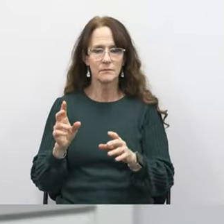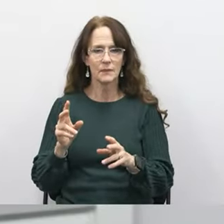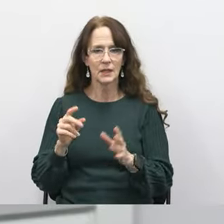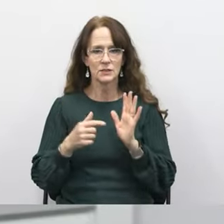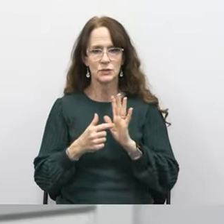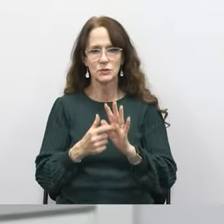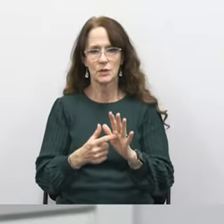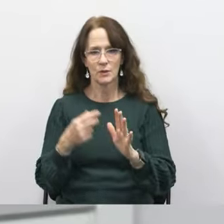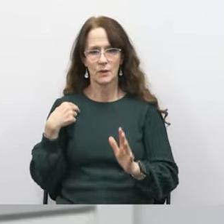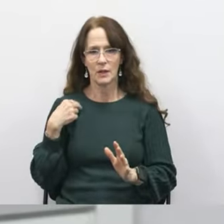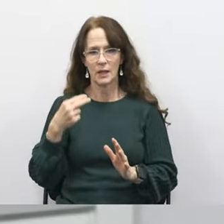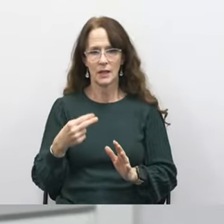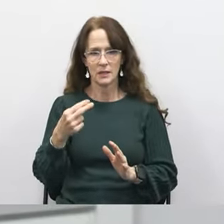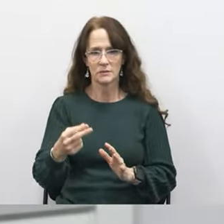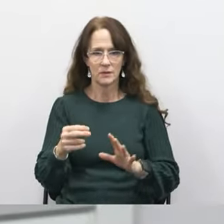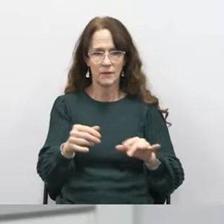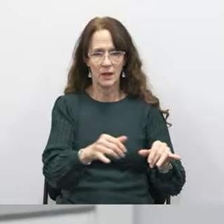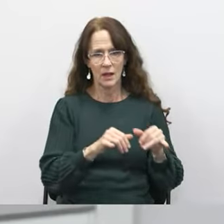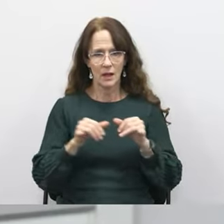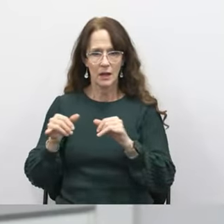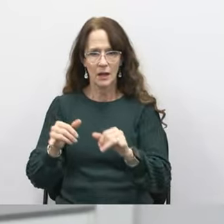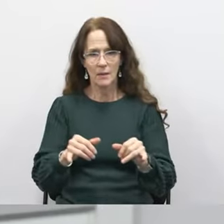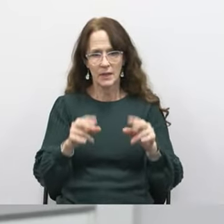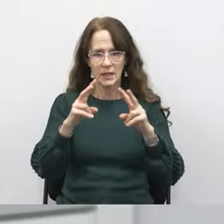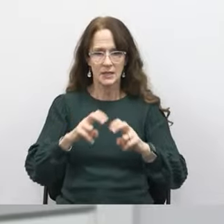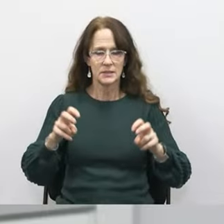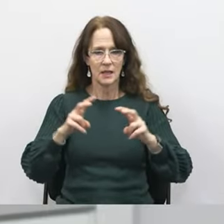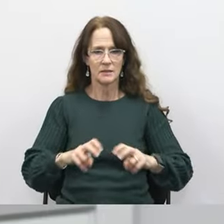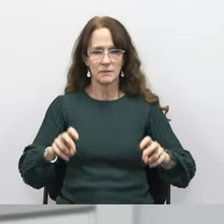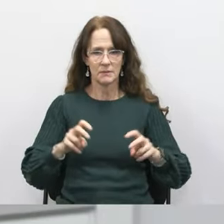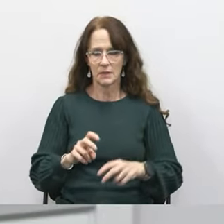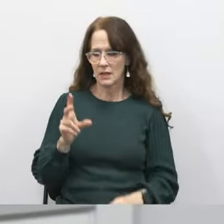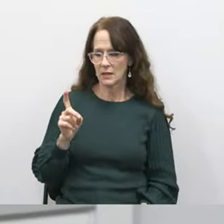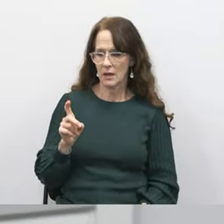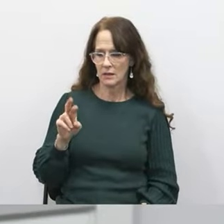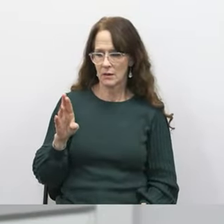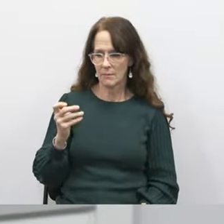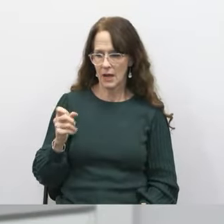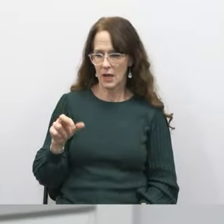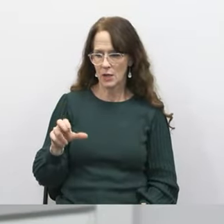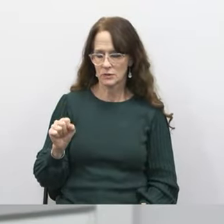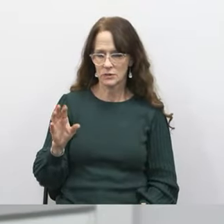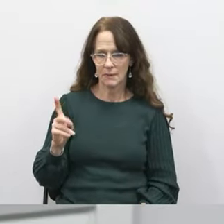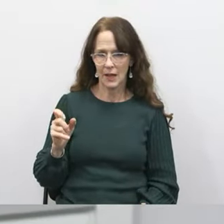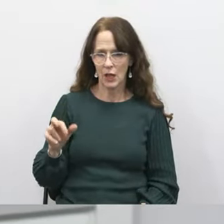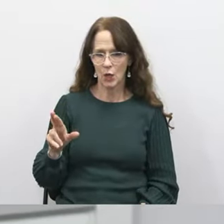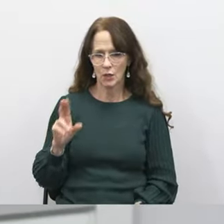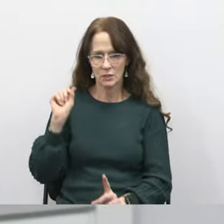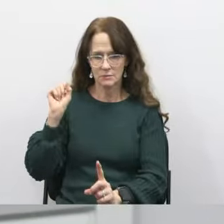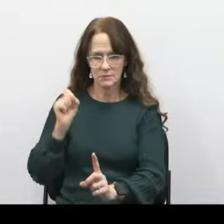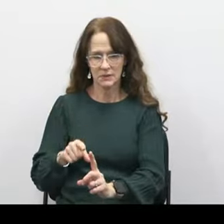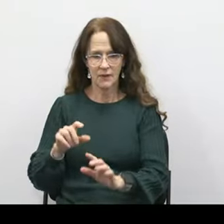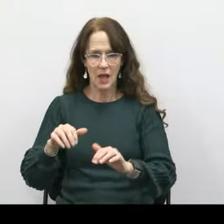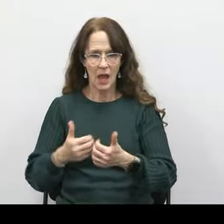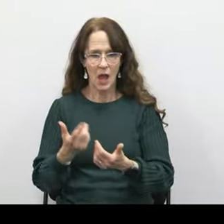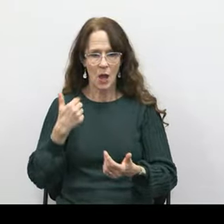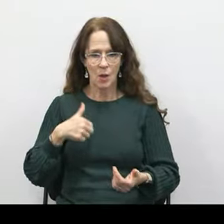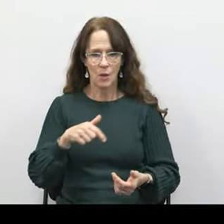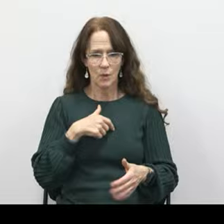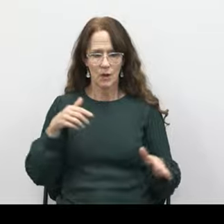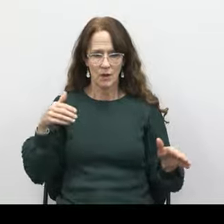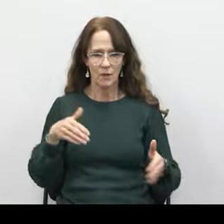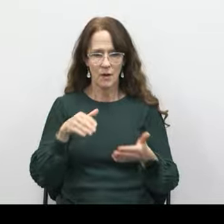of the history of common assessments in our district, and you'll hear Dr. Myers-Miller speak specifically about how we have approached